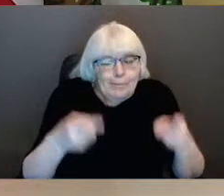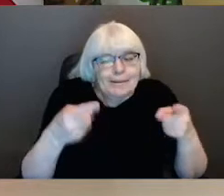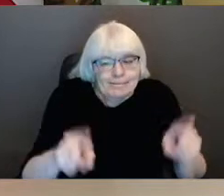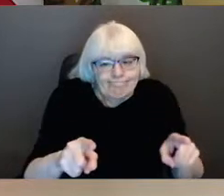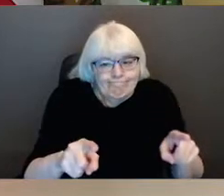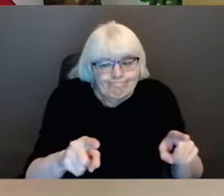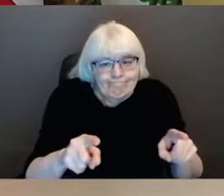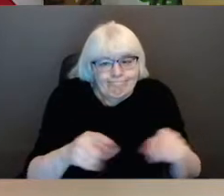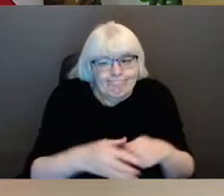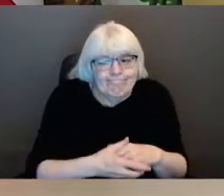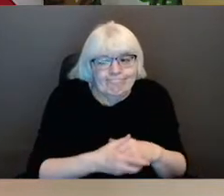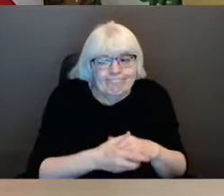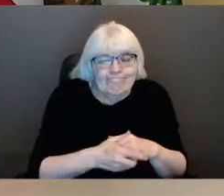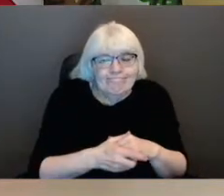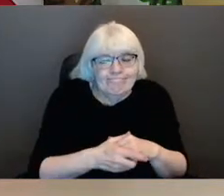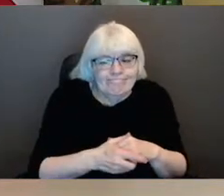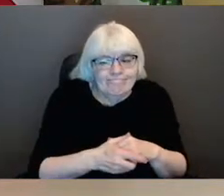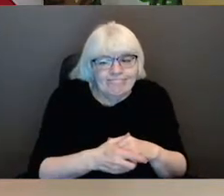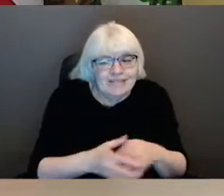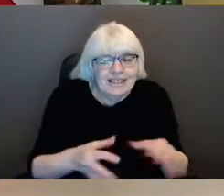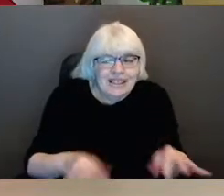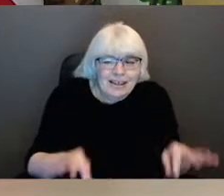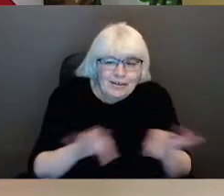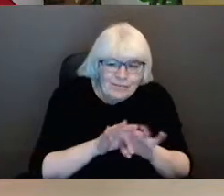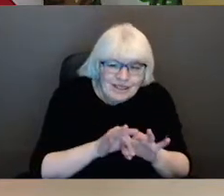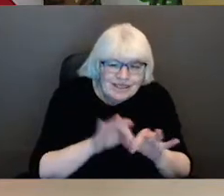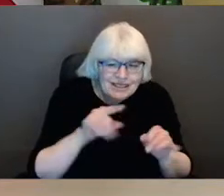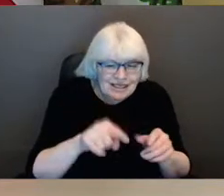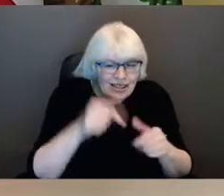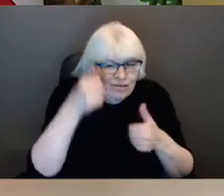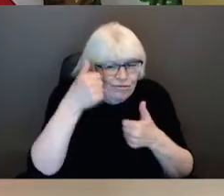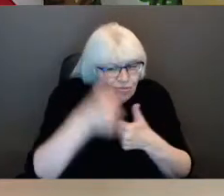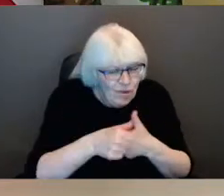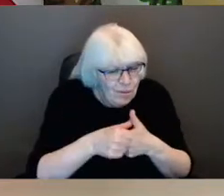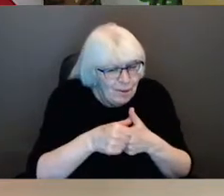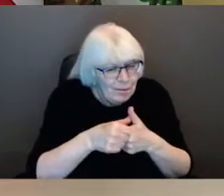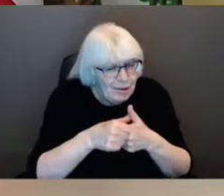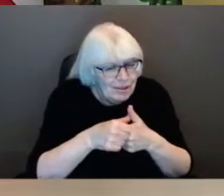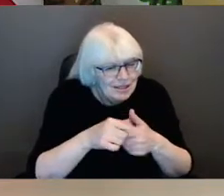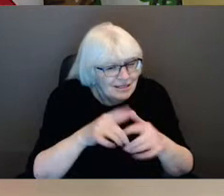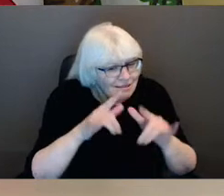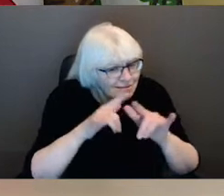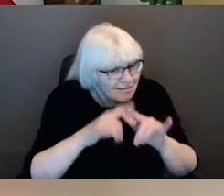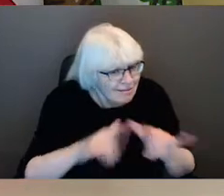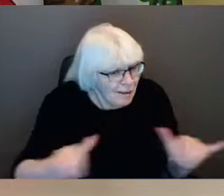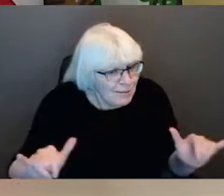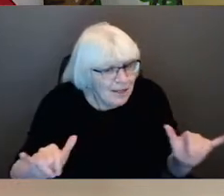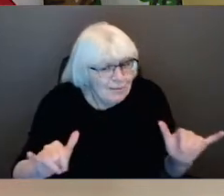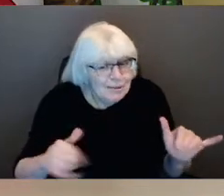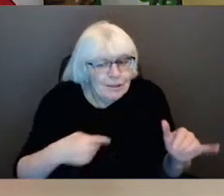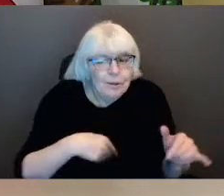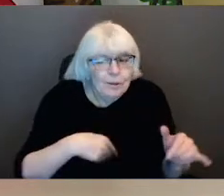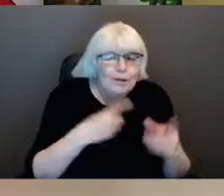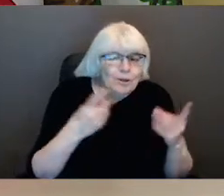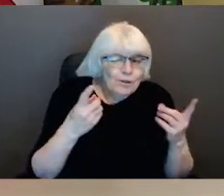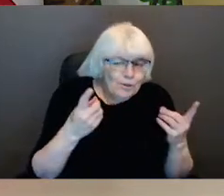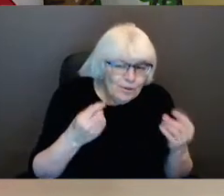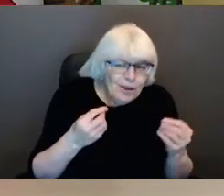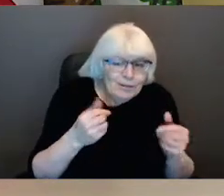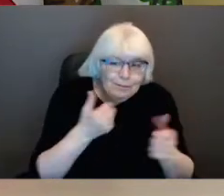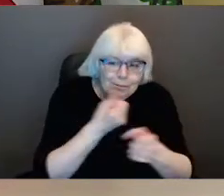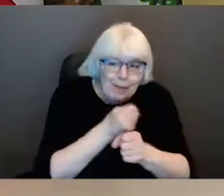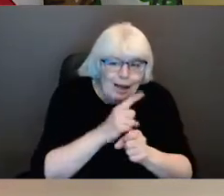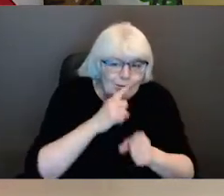have to remember part of that, but we're trying to protect everybody as best we can through this last really rough